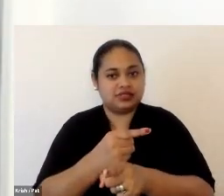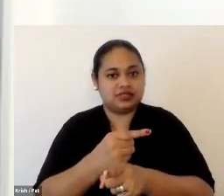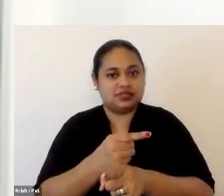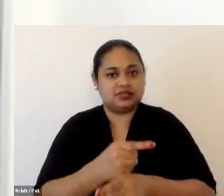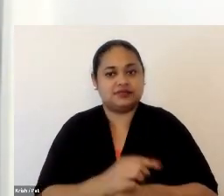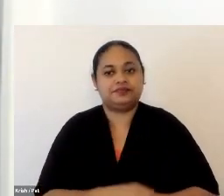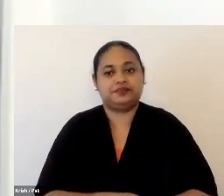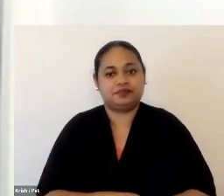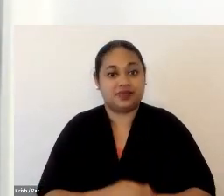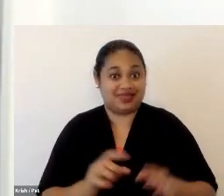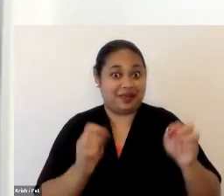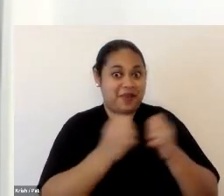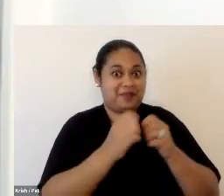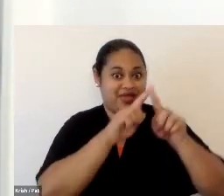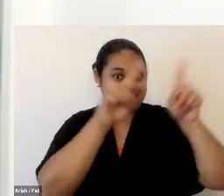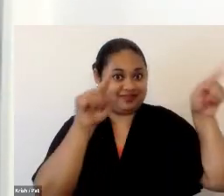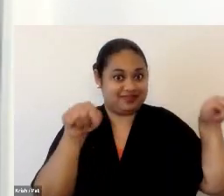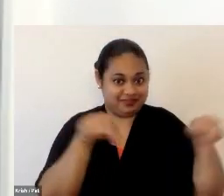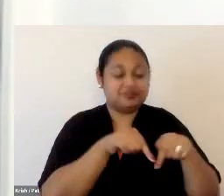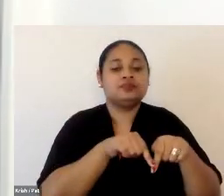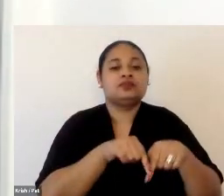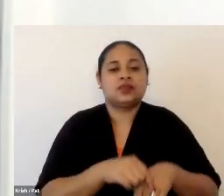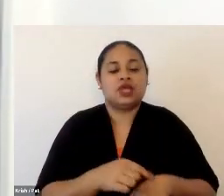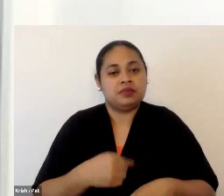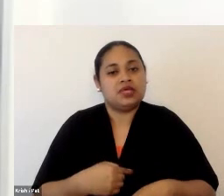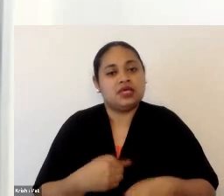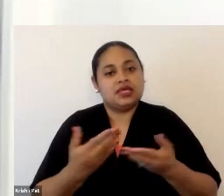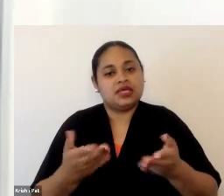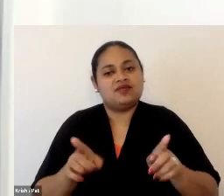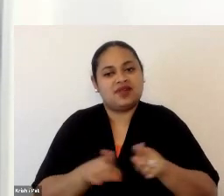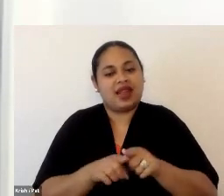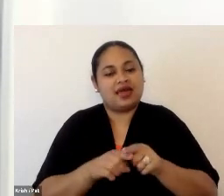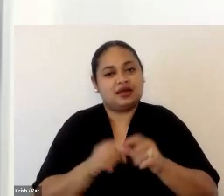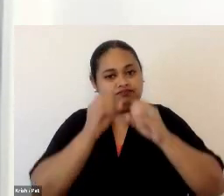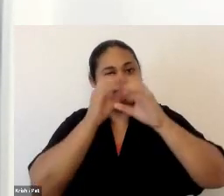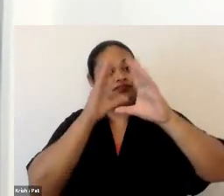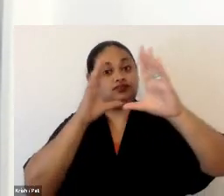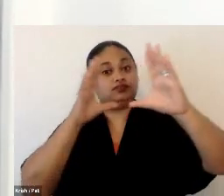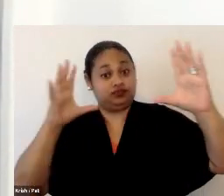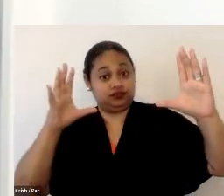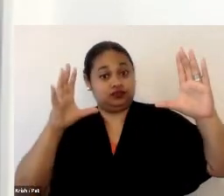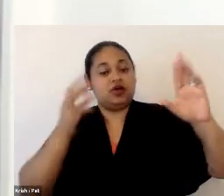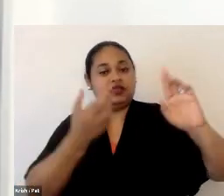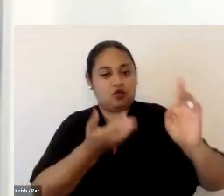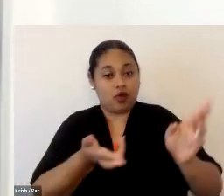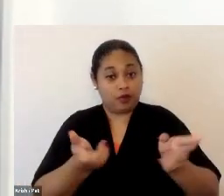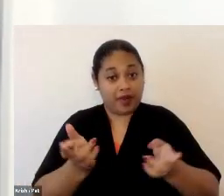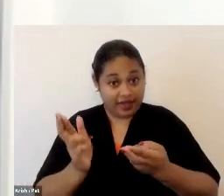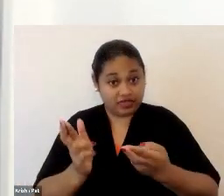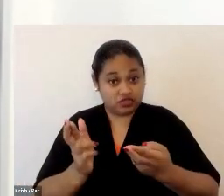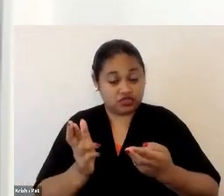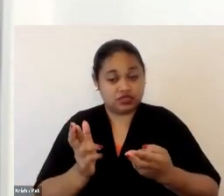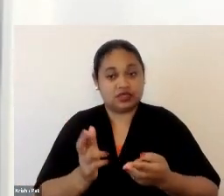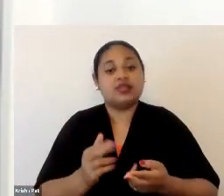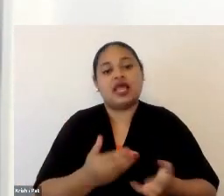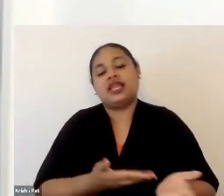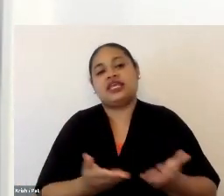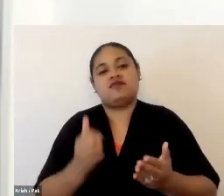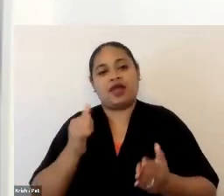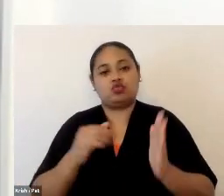paper. I'll just give you a brief overview of the recommendations from our final report and hand back to